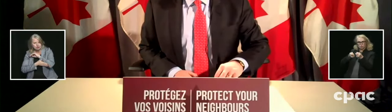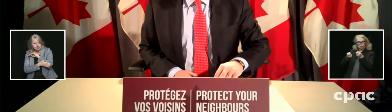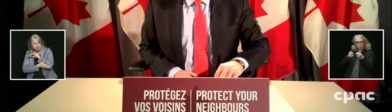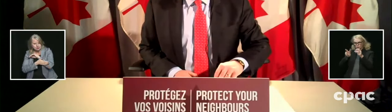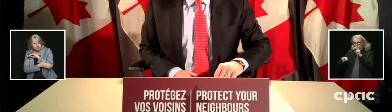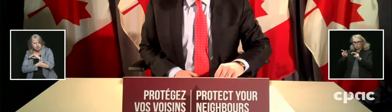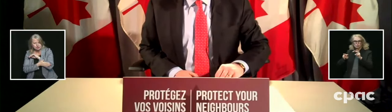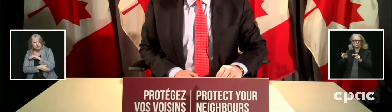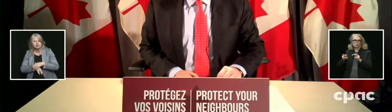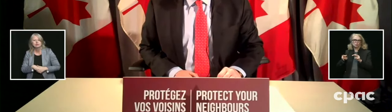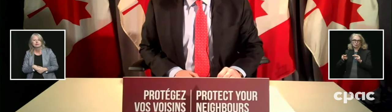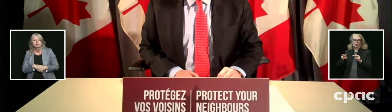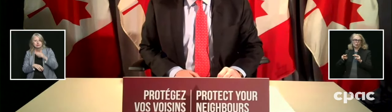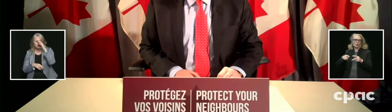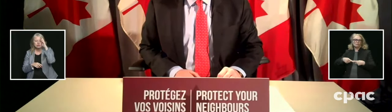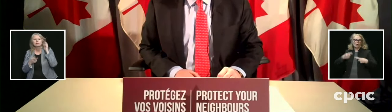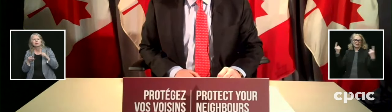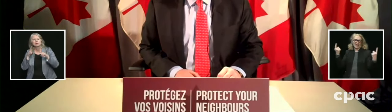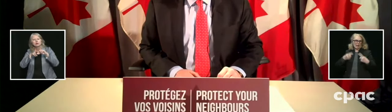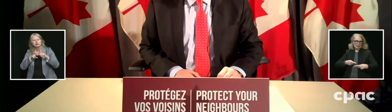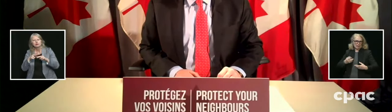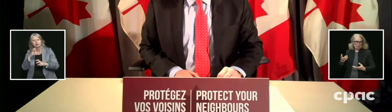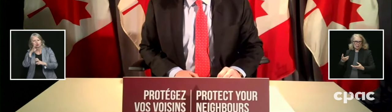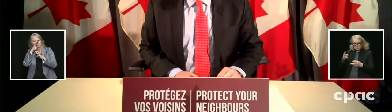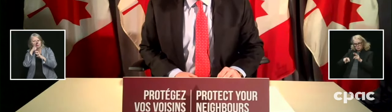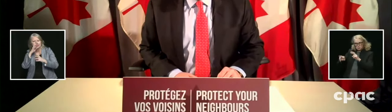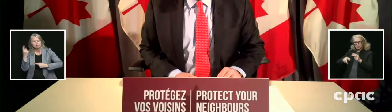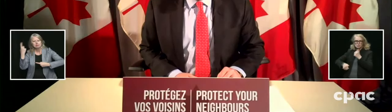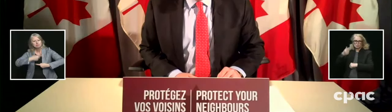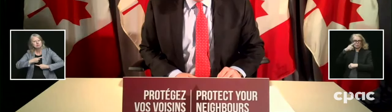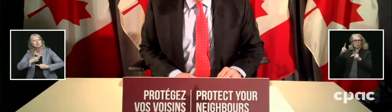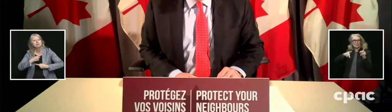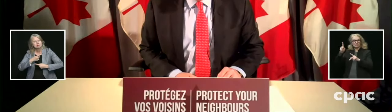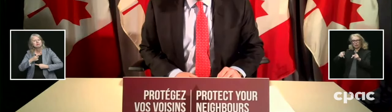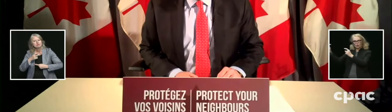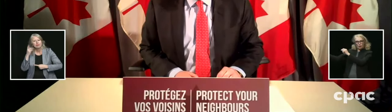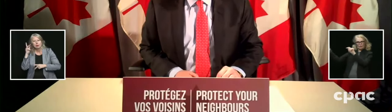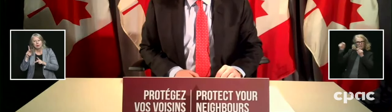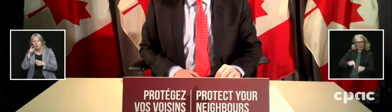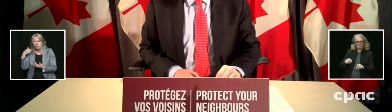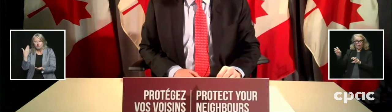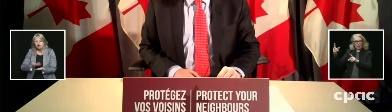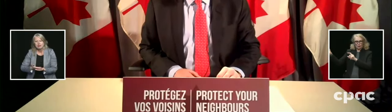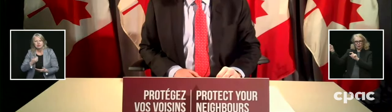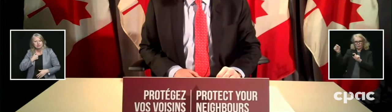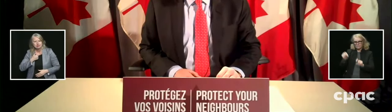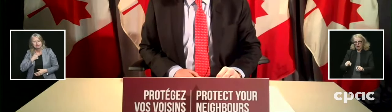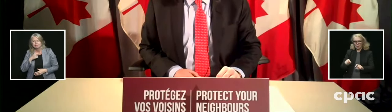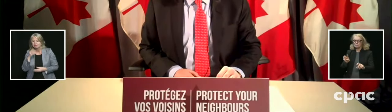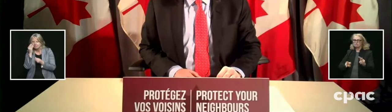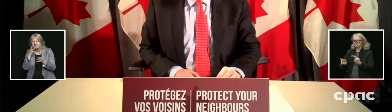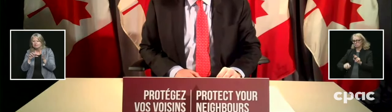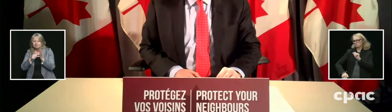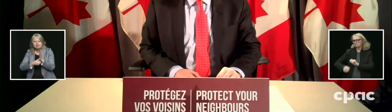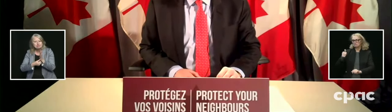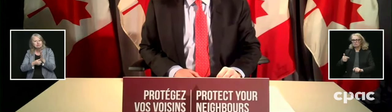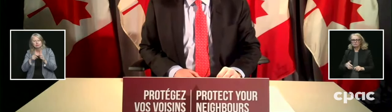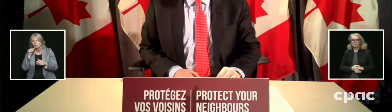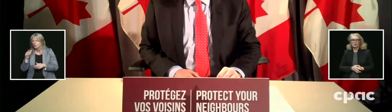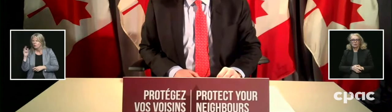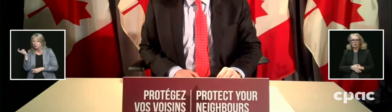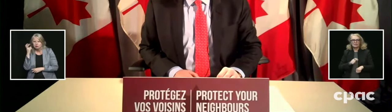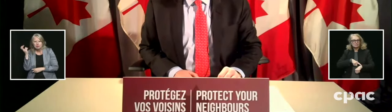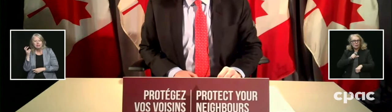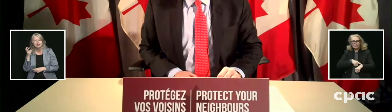personnes qui reviennent de voyage. Now is clearly not the time to travel. Stay close to